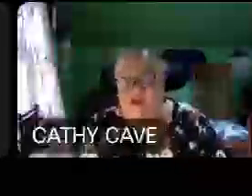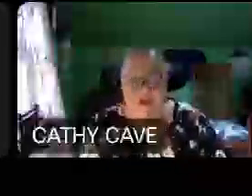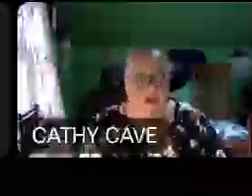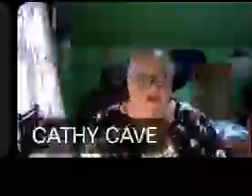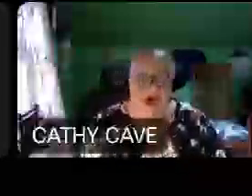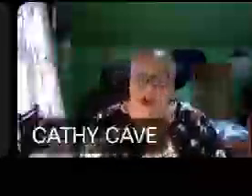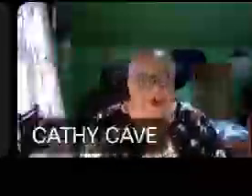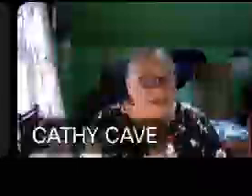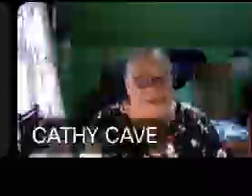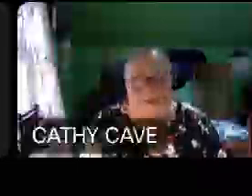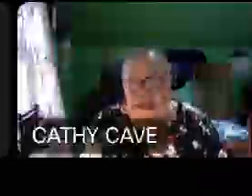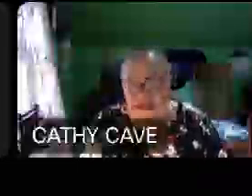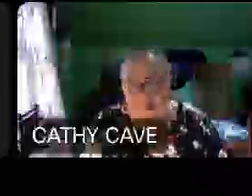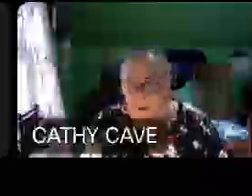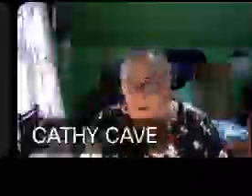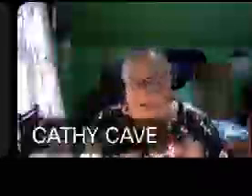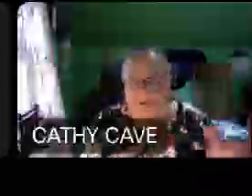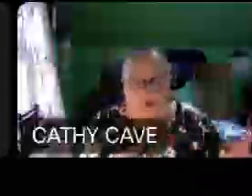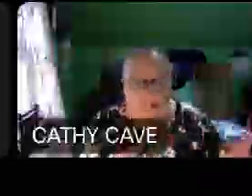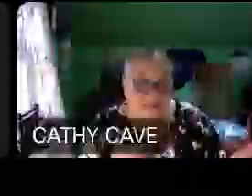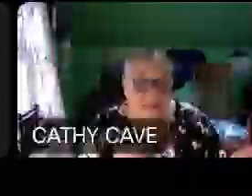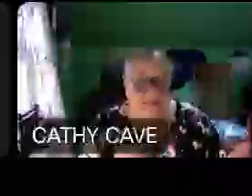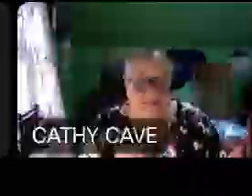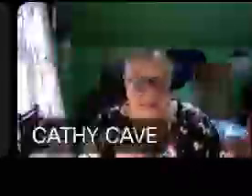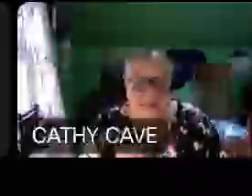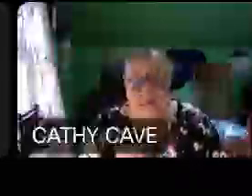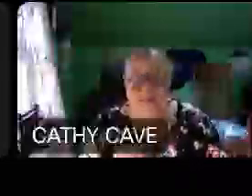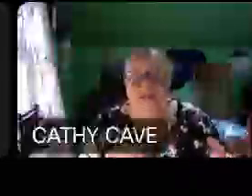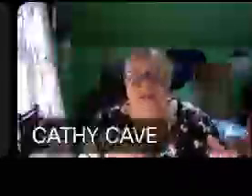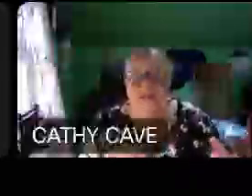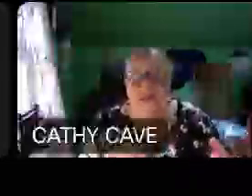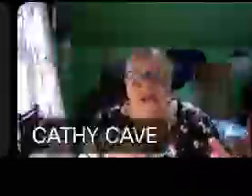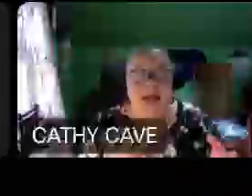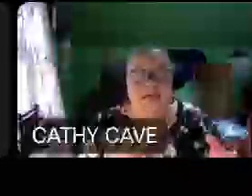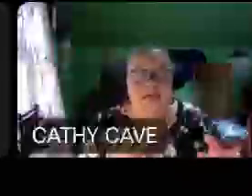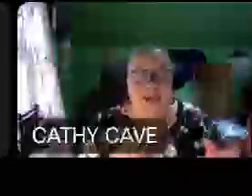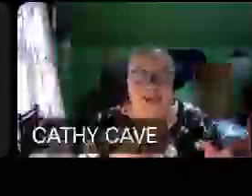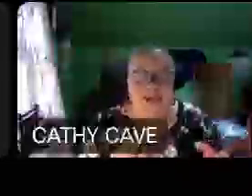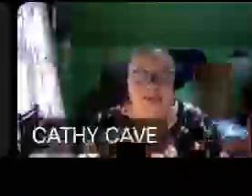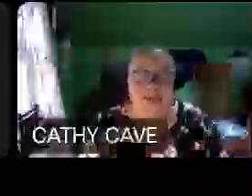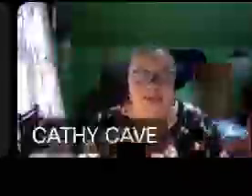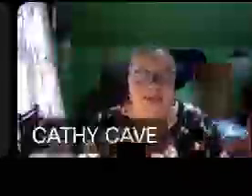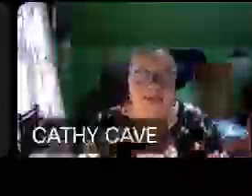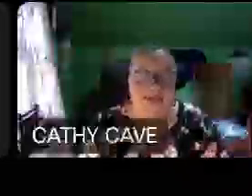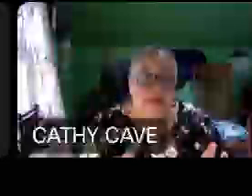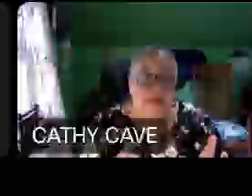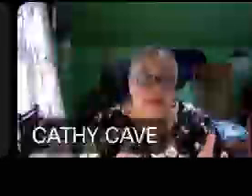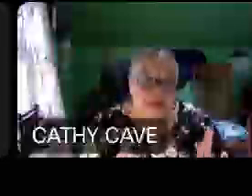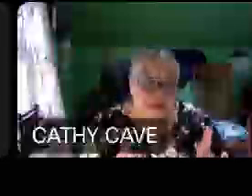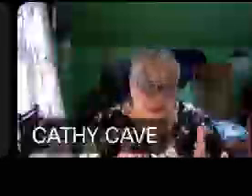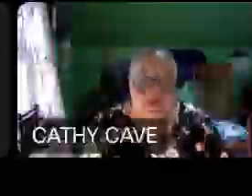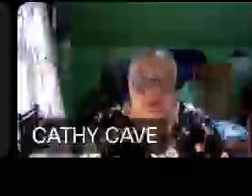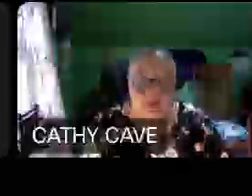or to comply. That's not the purpose. We more would be likely to say, you know what, I did